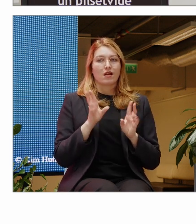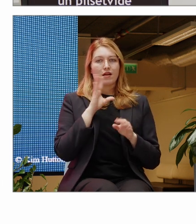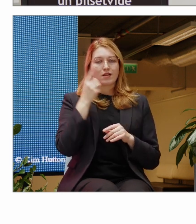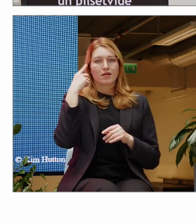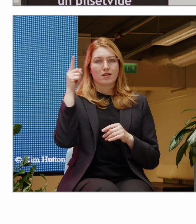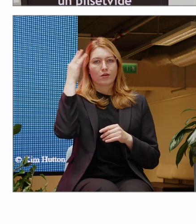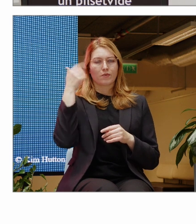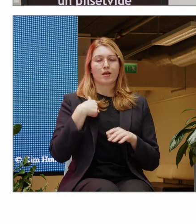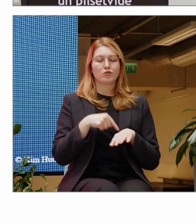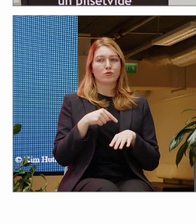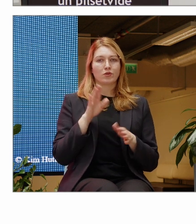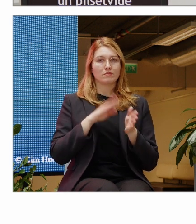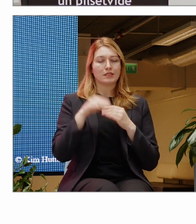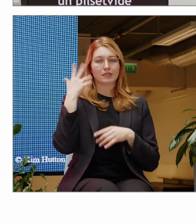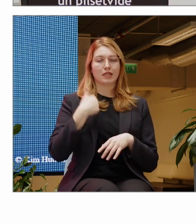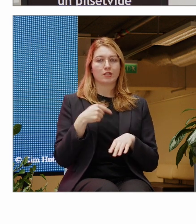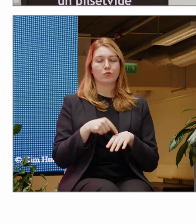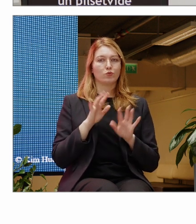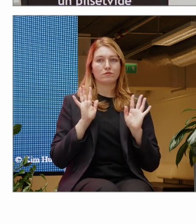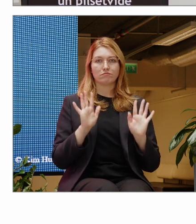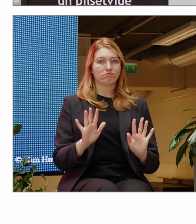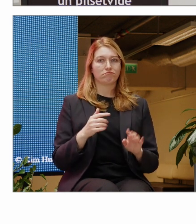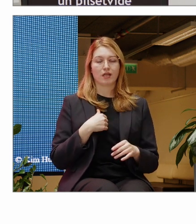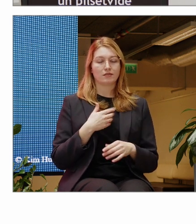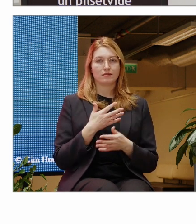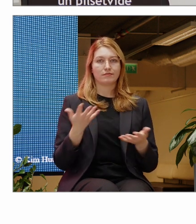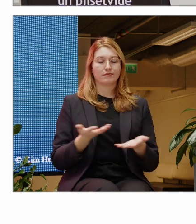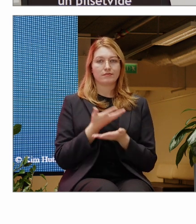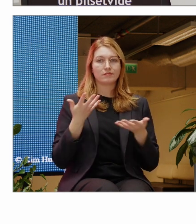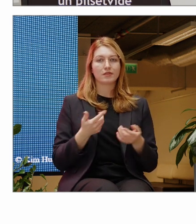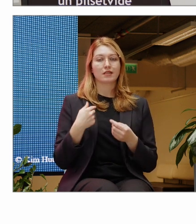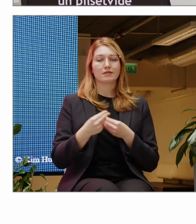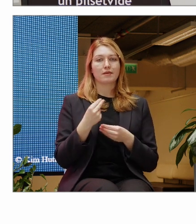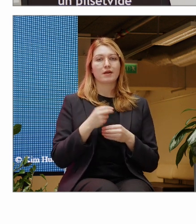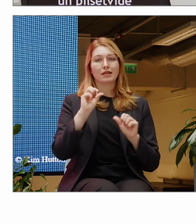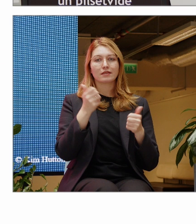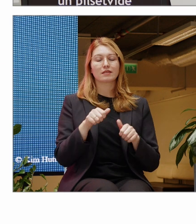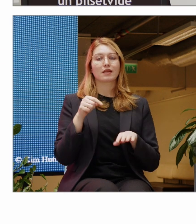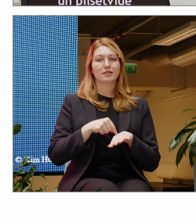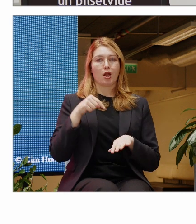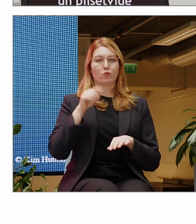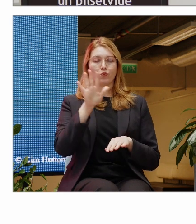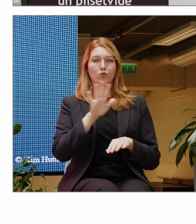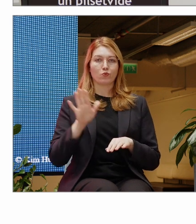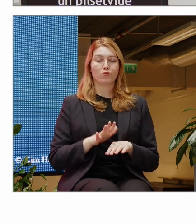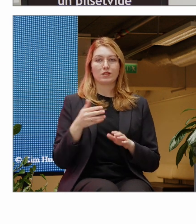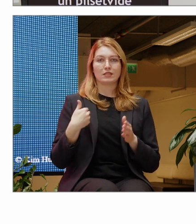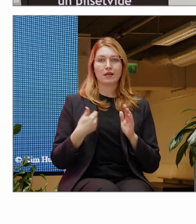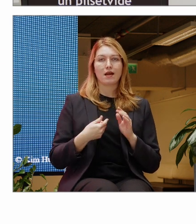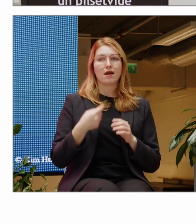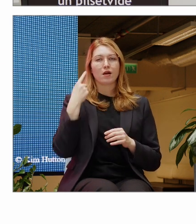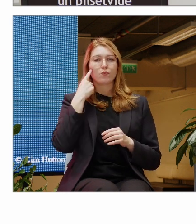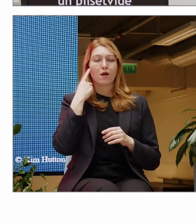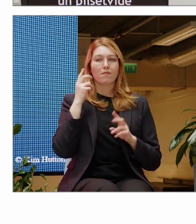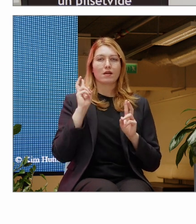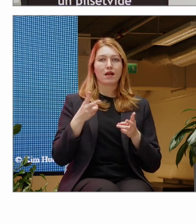felt hopeless, I felt debilitated, it increased my awareness, it would teach me to design with the senses, challenging, affected